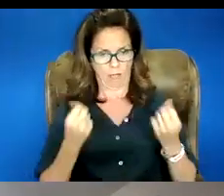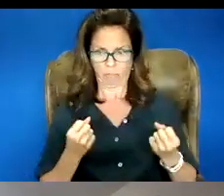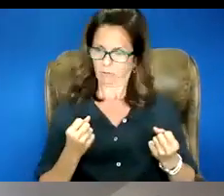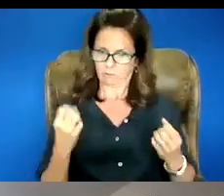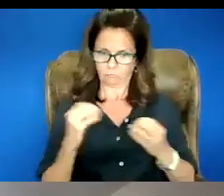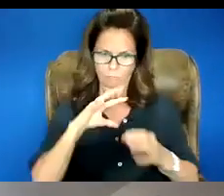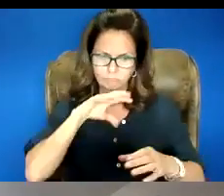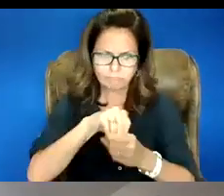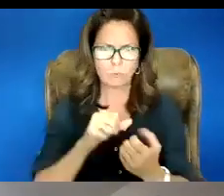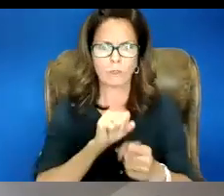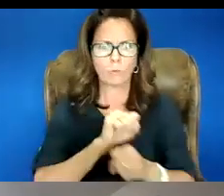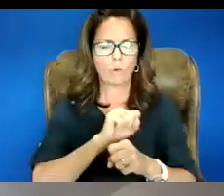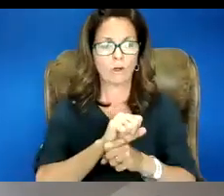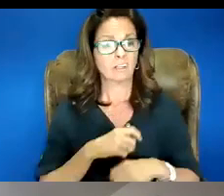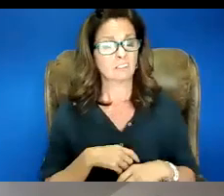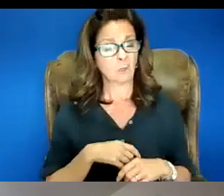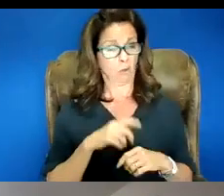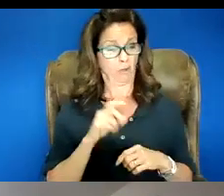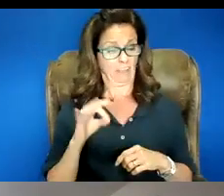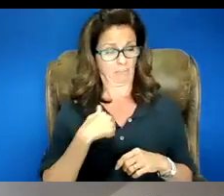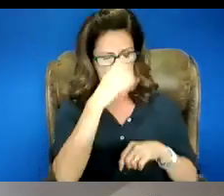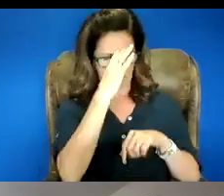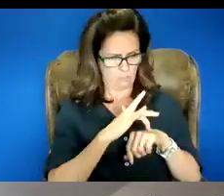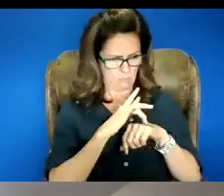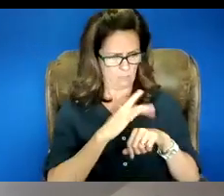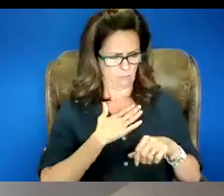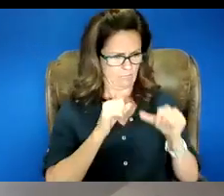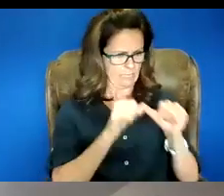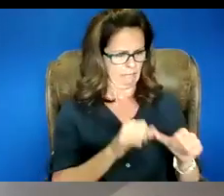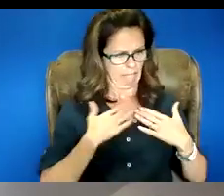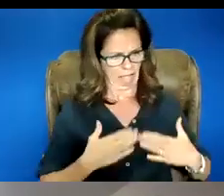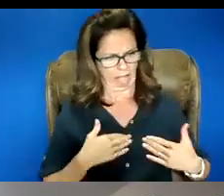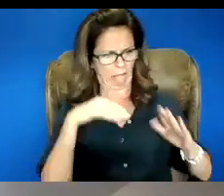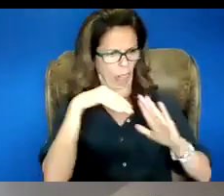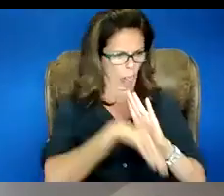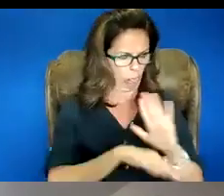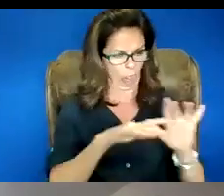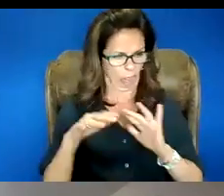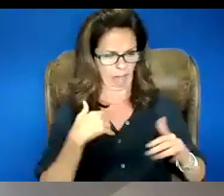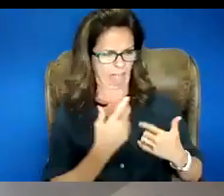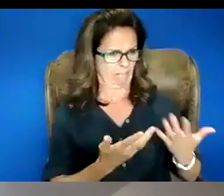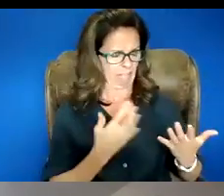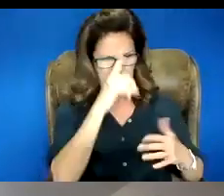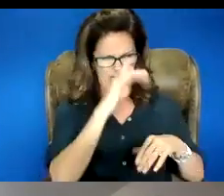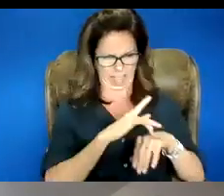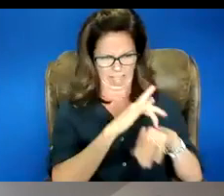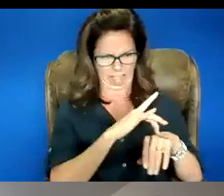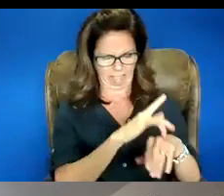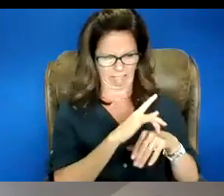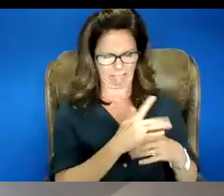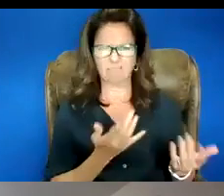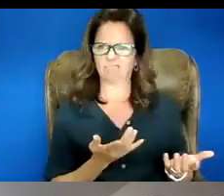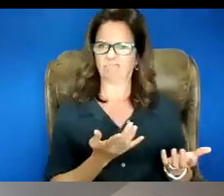I'm really concerned about managing my chronic conditions and it's not managed well, I'm probably not going to